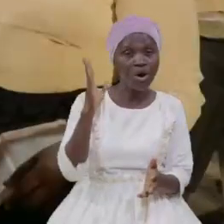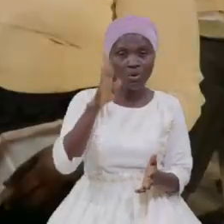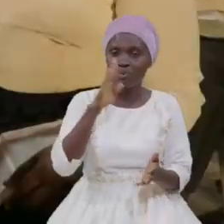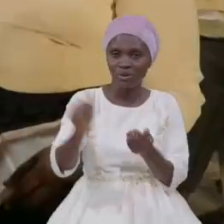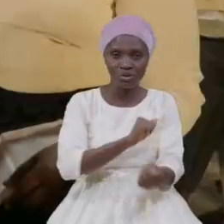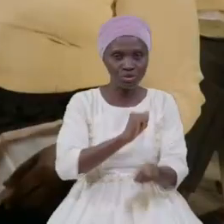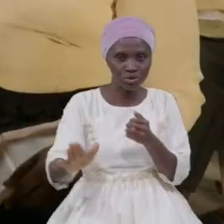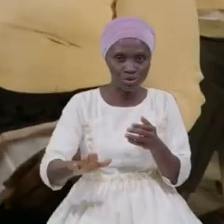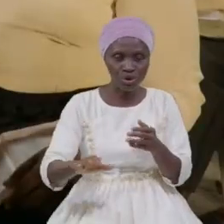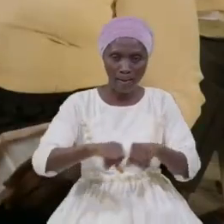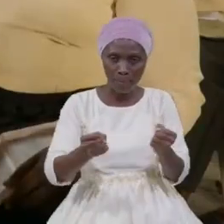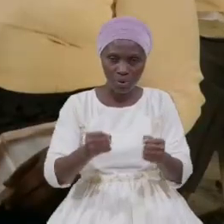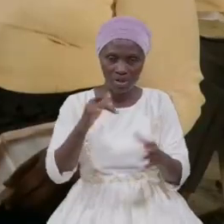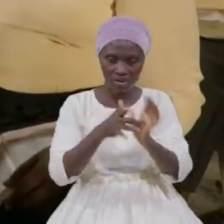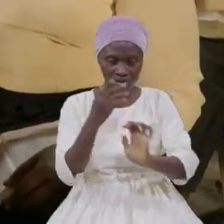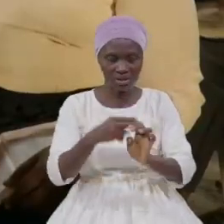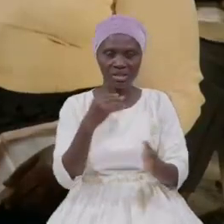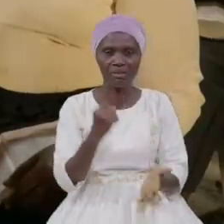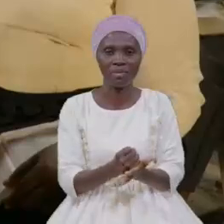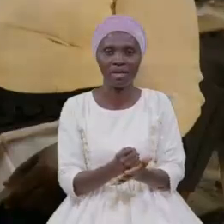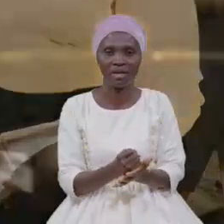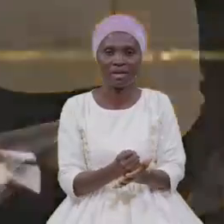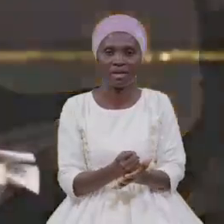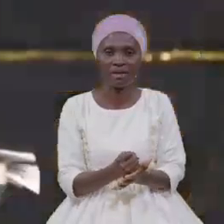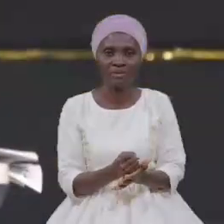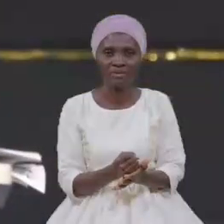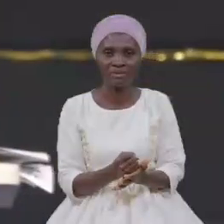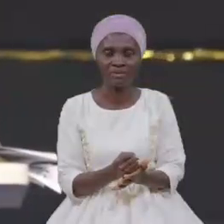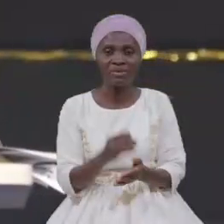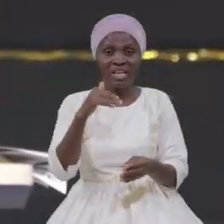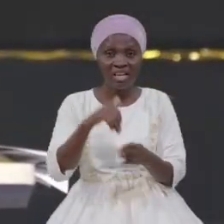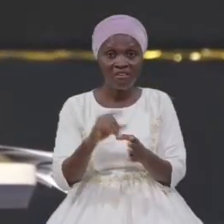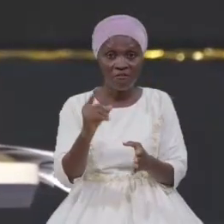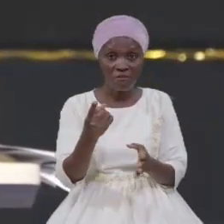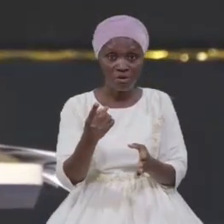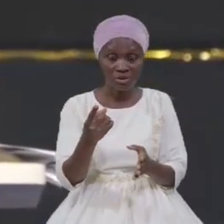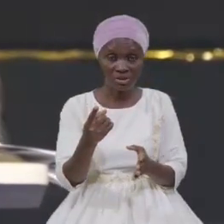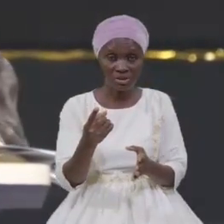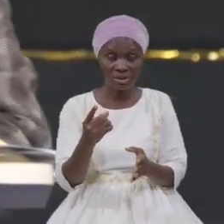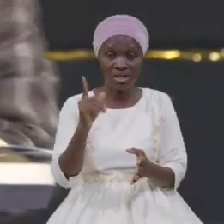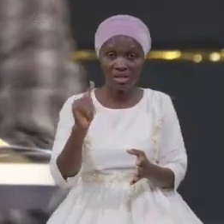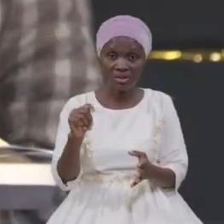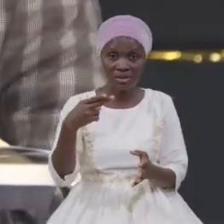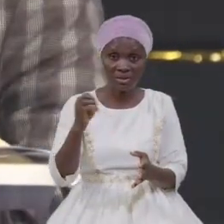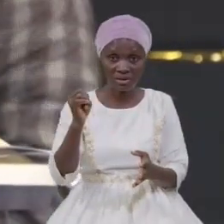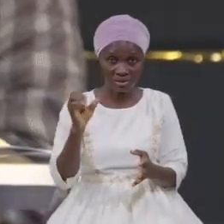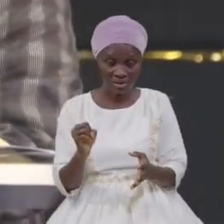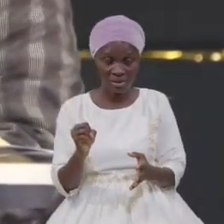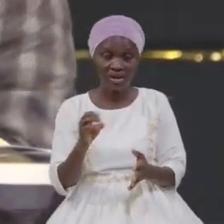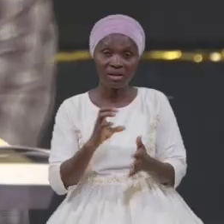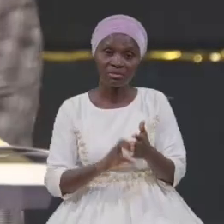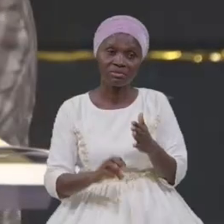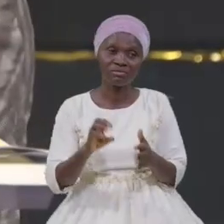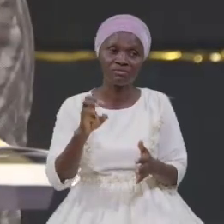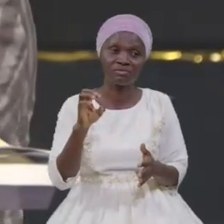Now, look at 1 Thessalonians chapter 5, verse 23, the God of peace. It says, and